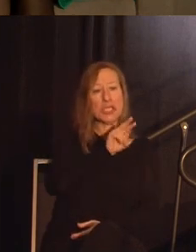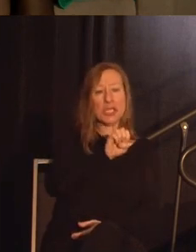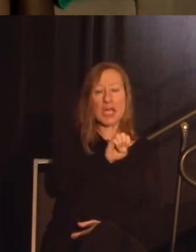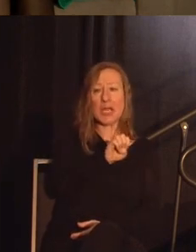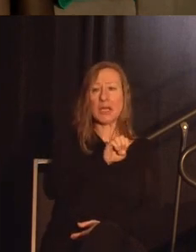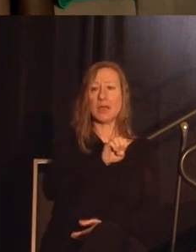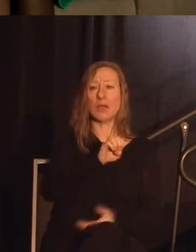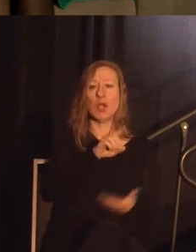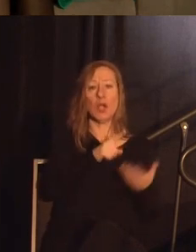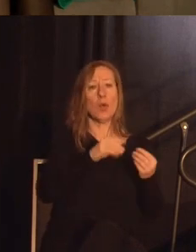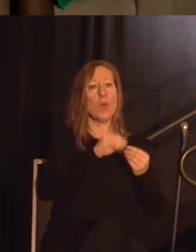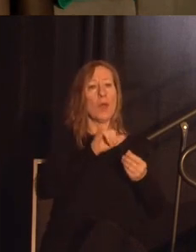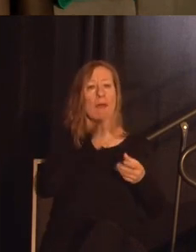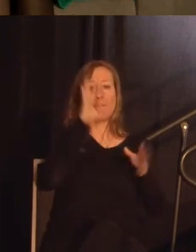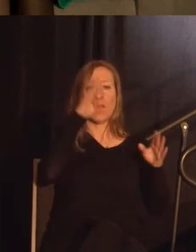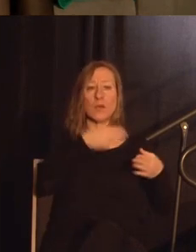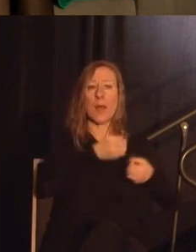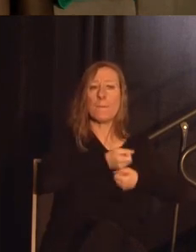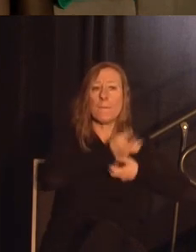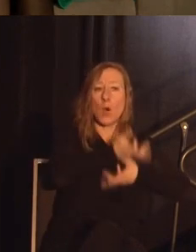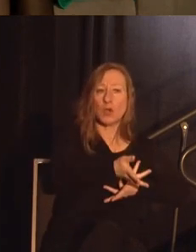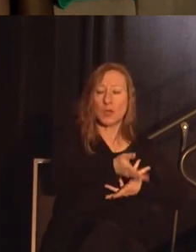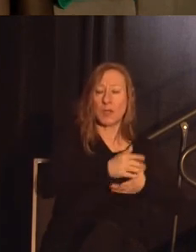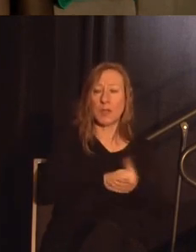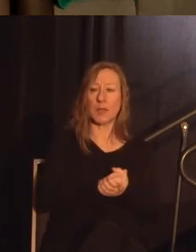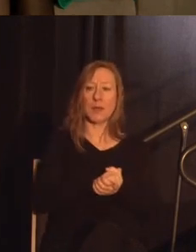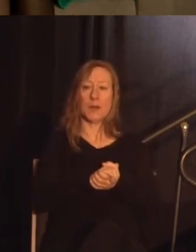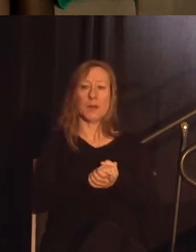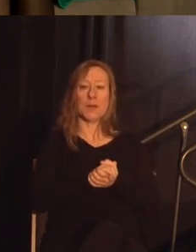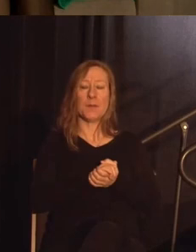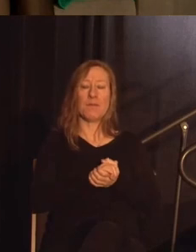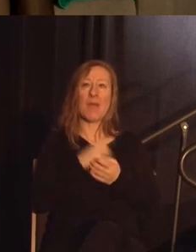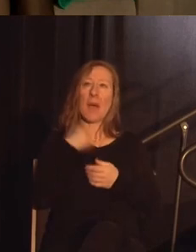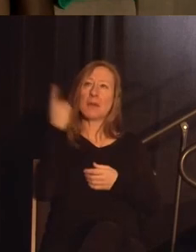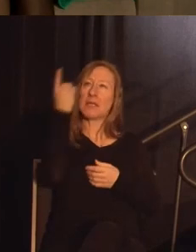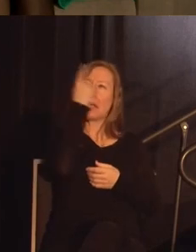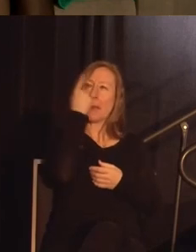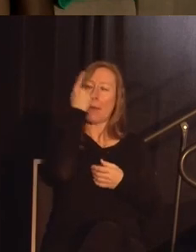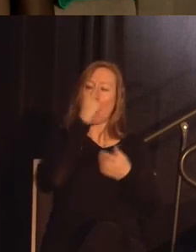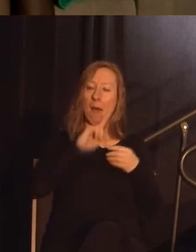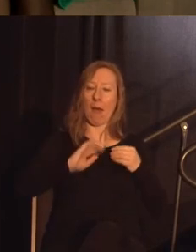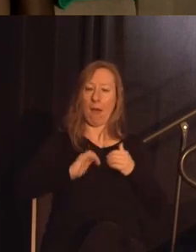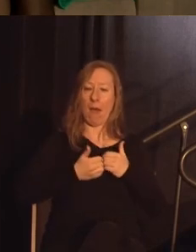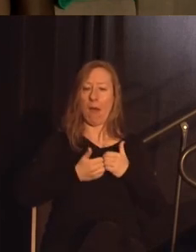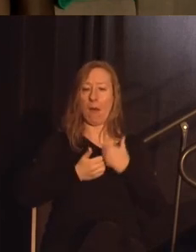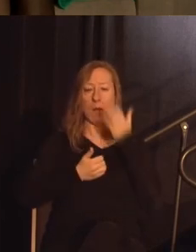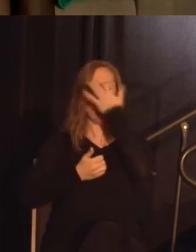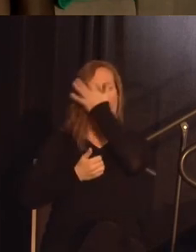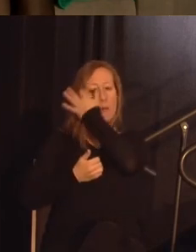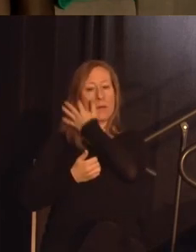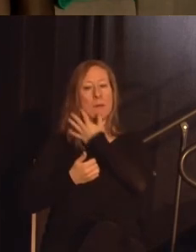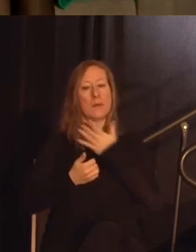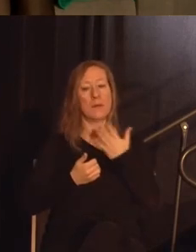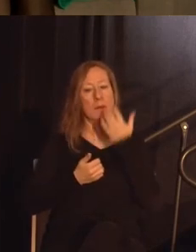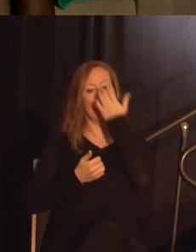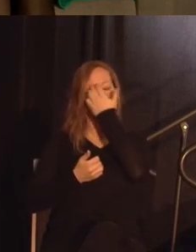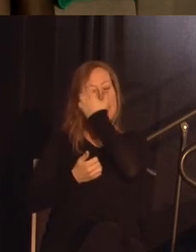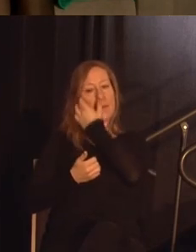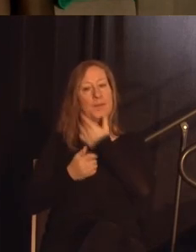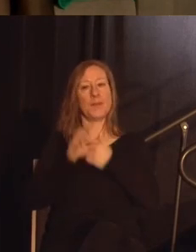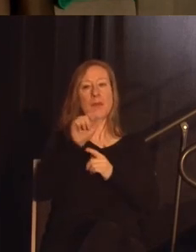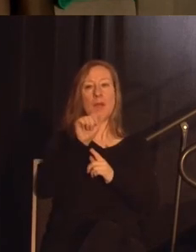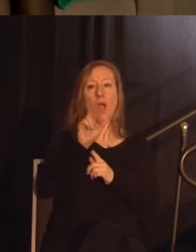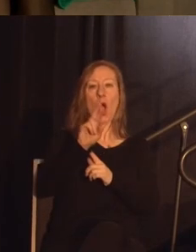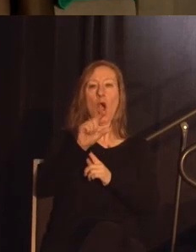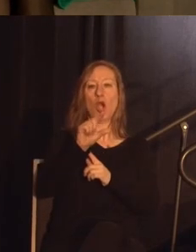the intersection of poetry. And I was, you know, thinking about how argument-driven is a thing, right? Like,